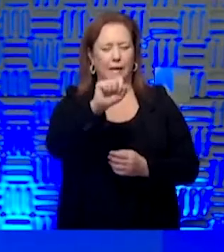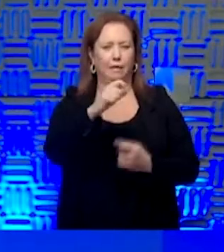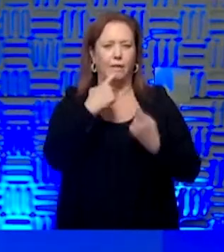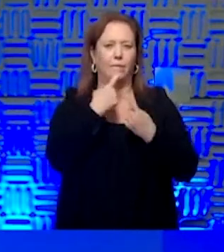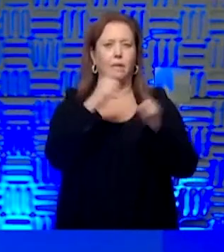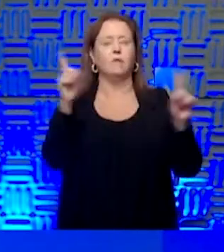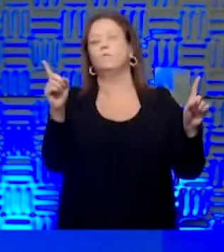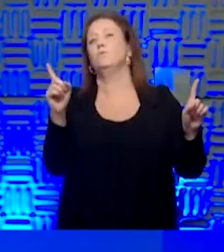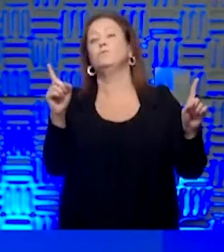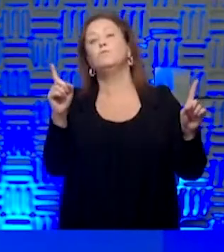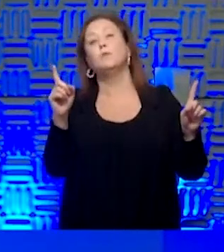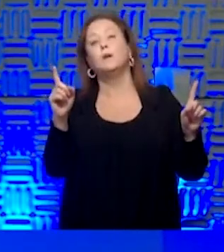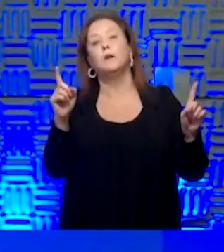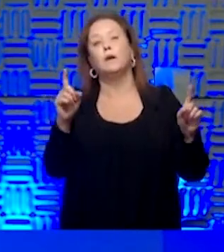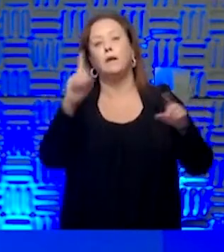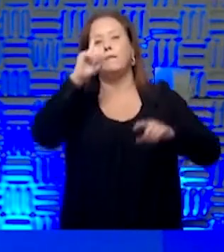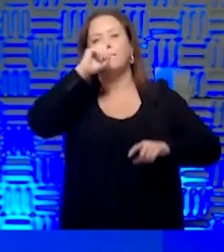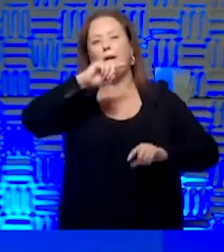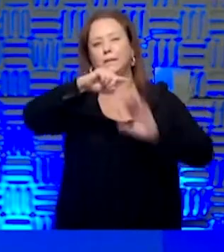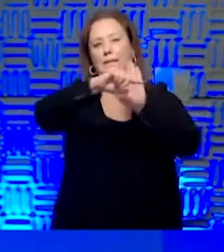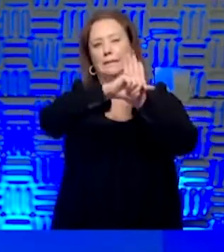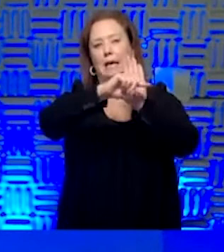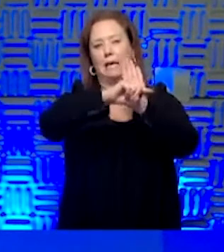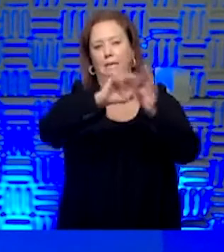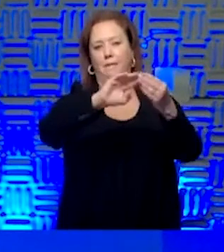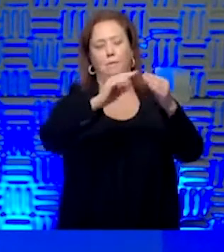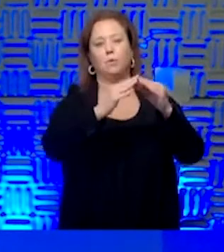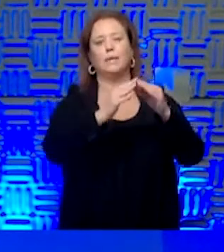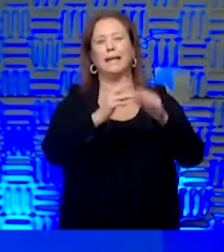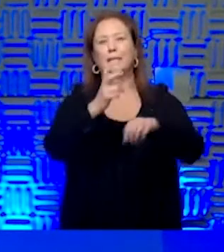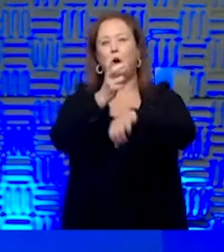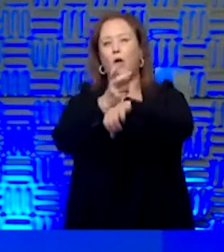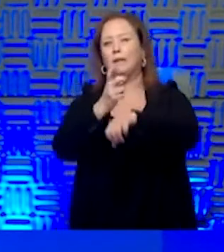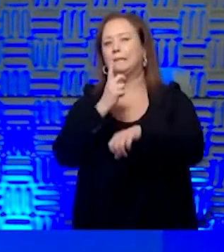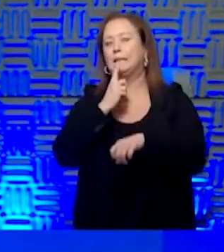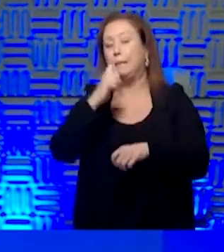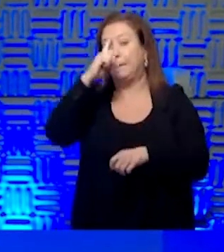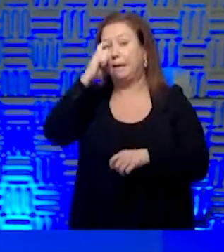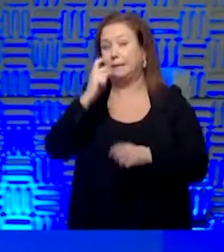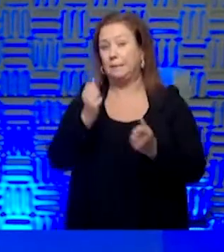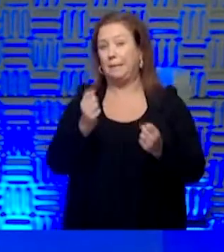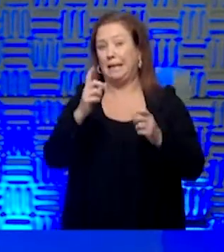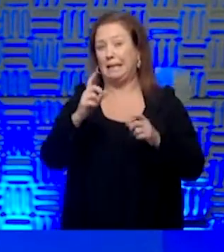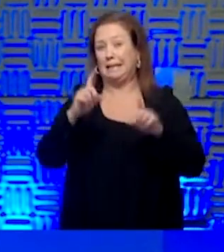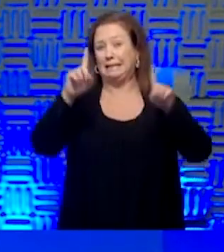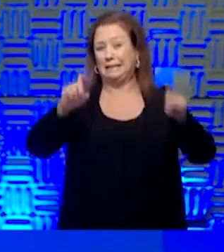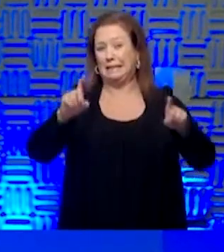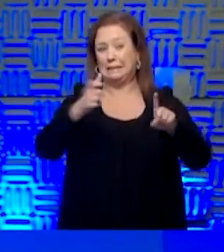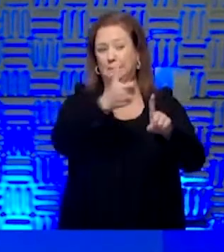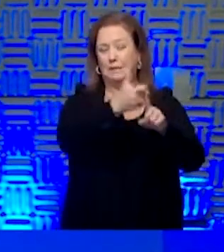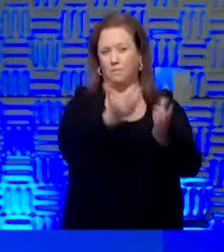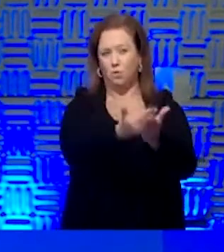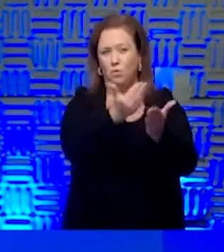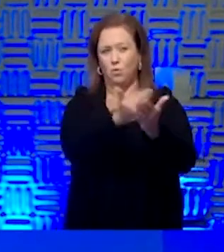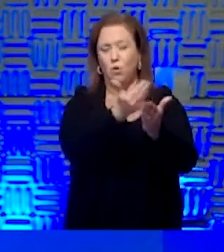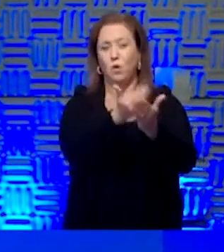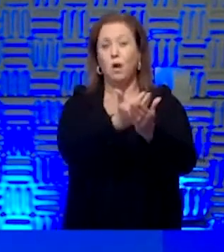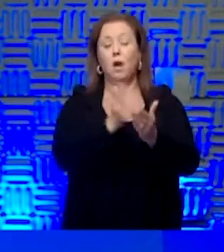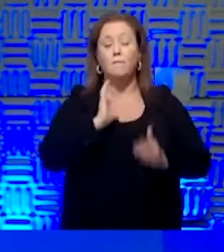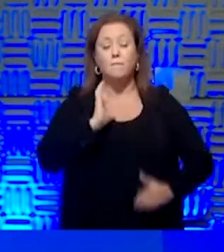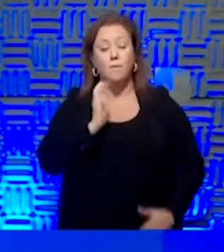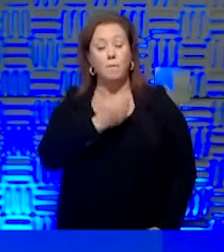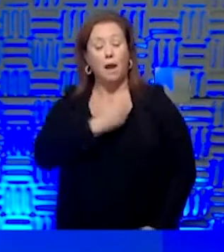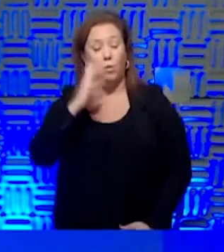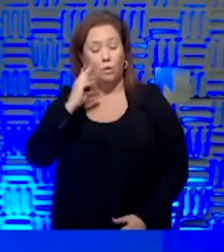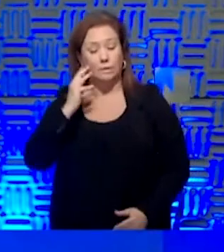as the false negative rate. It's really difficult to tell because a lot of these tests are new. What I can tell you is from our